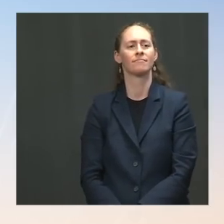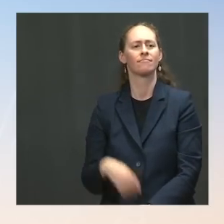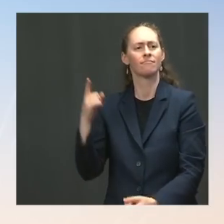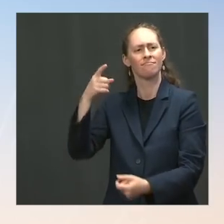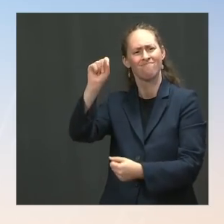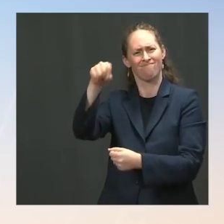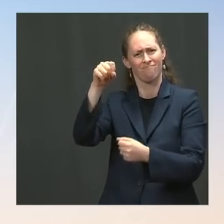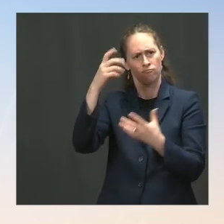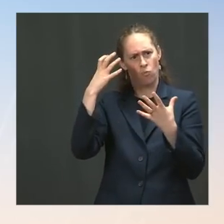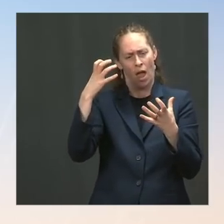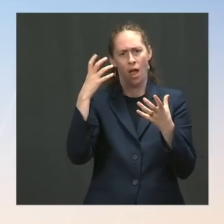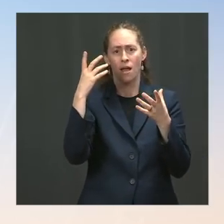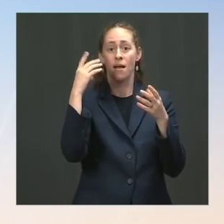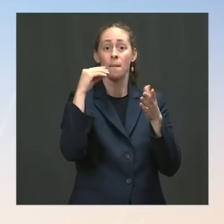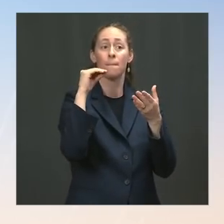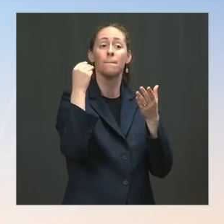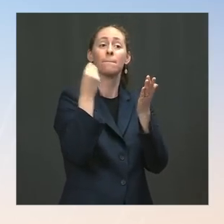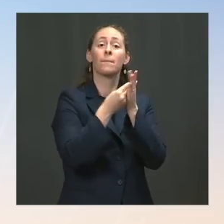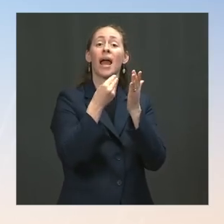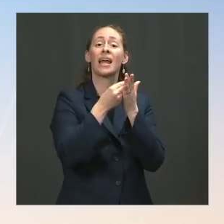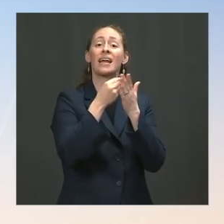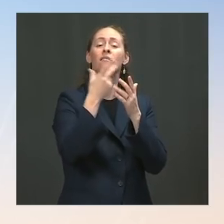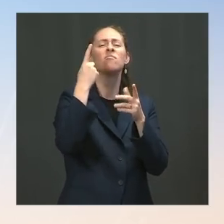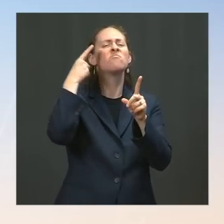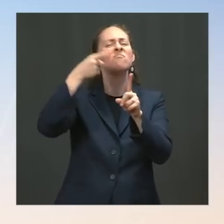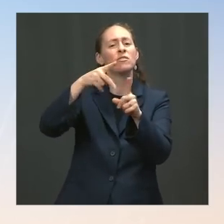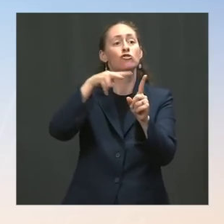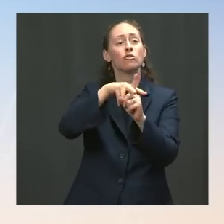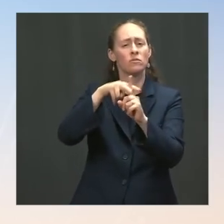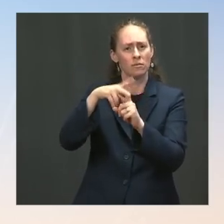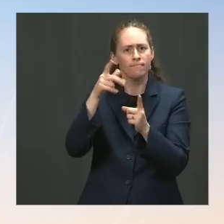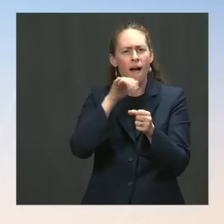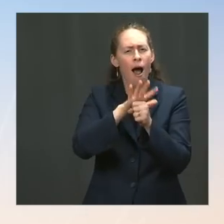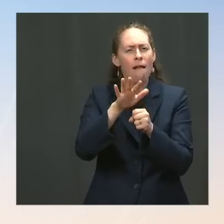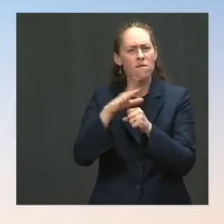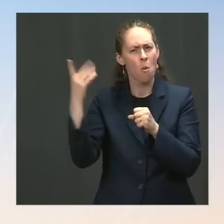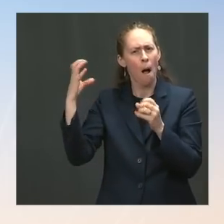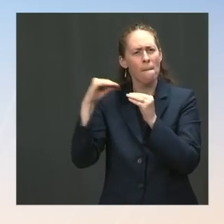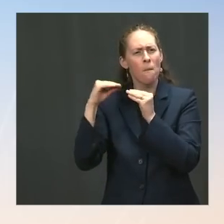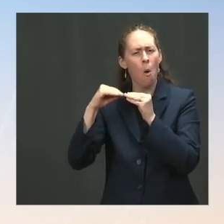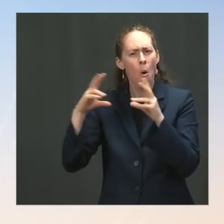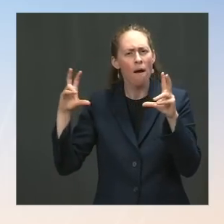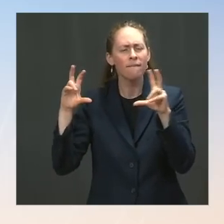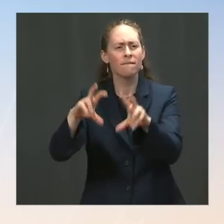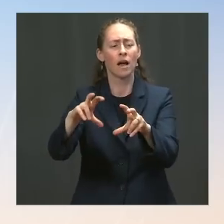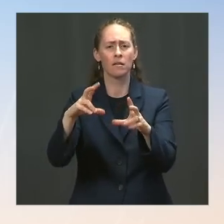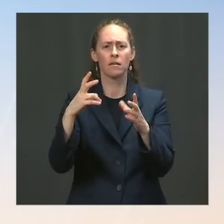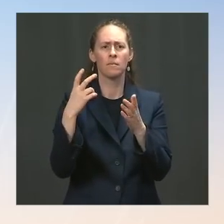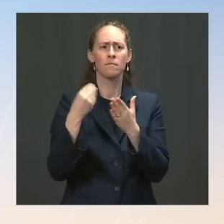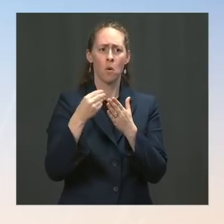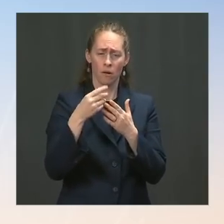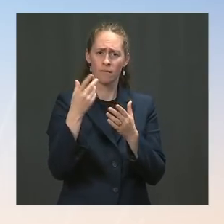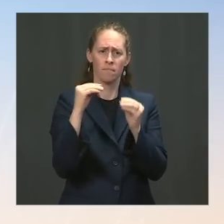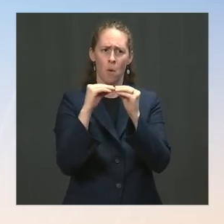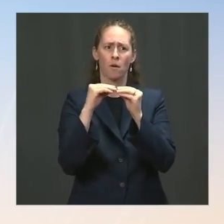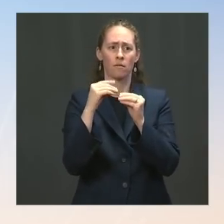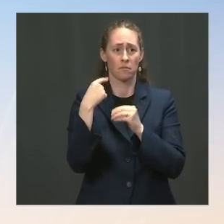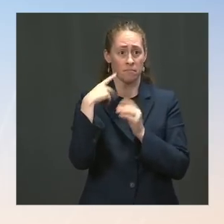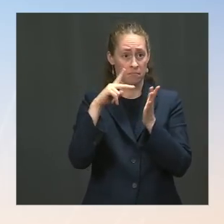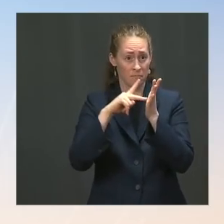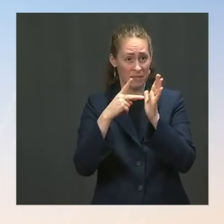stations. So how do you take EVs from that, from the niche or emerging from the niche to the